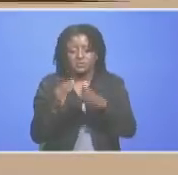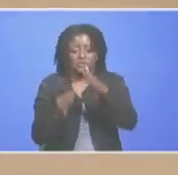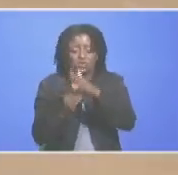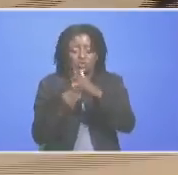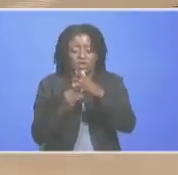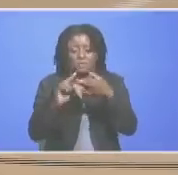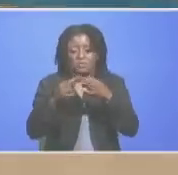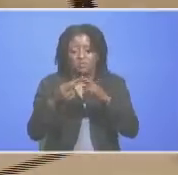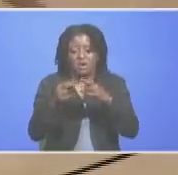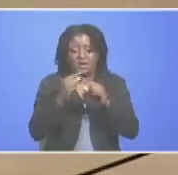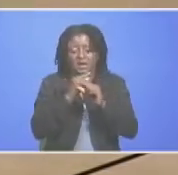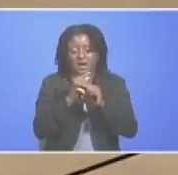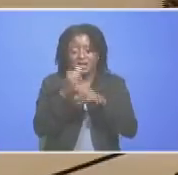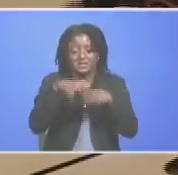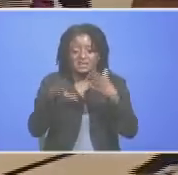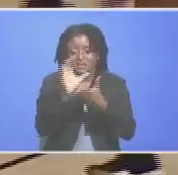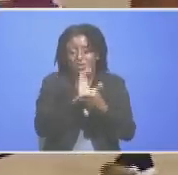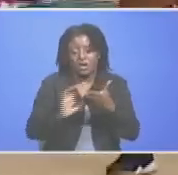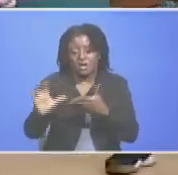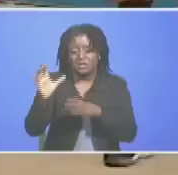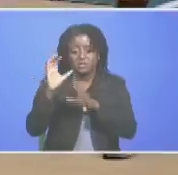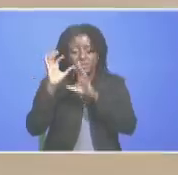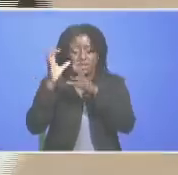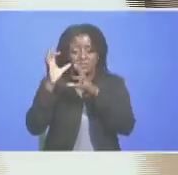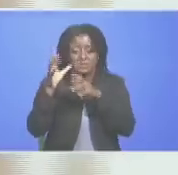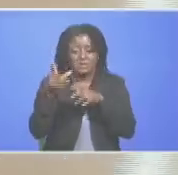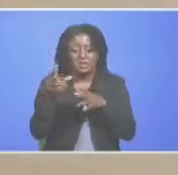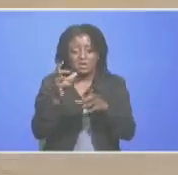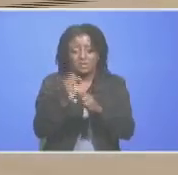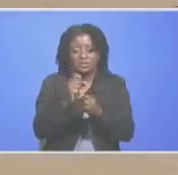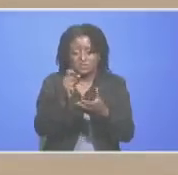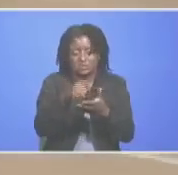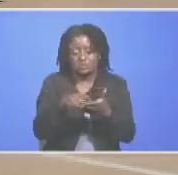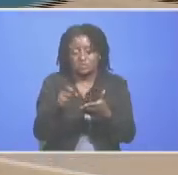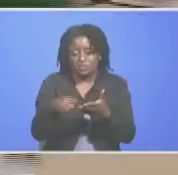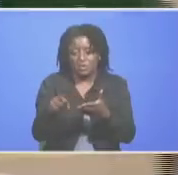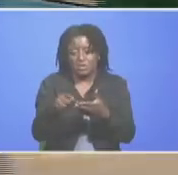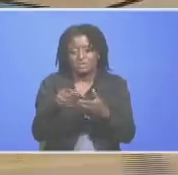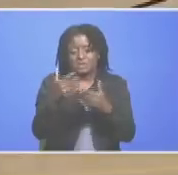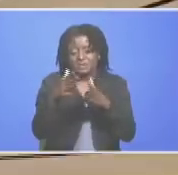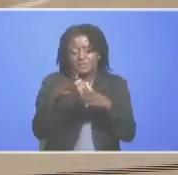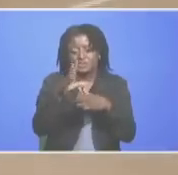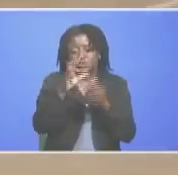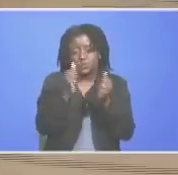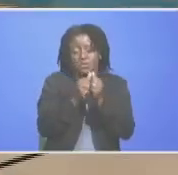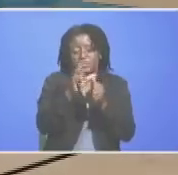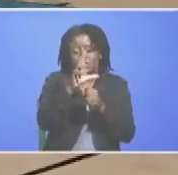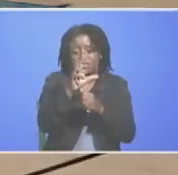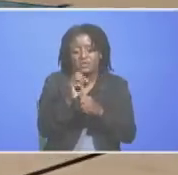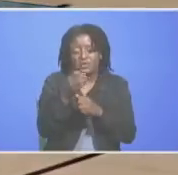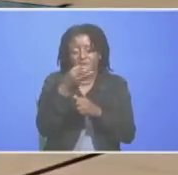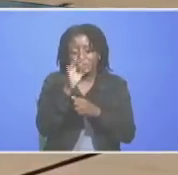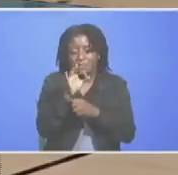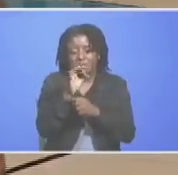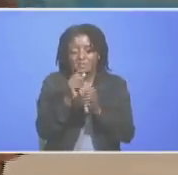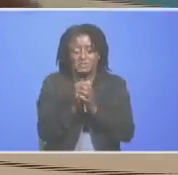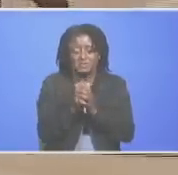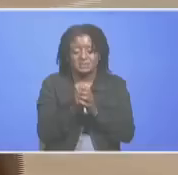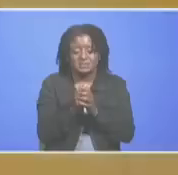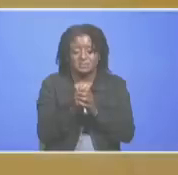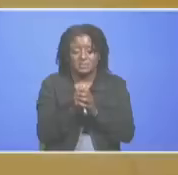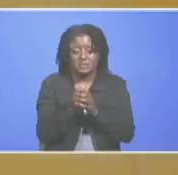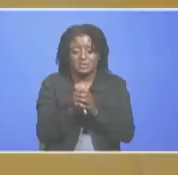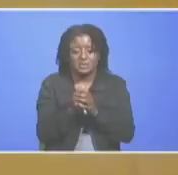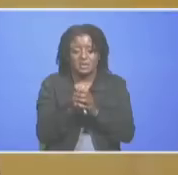and a legit NBA prospect, going on a scoring flurry and finishing the game with 38 points. The team just did a great job. We moved the ball. It was our third game